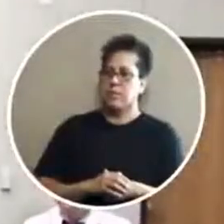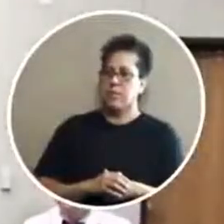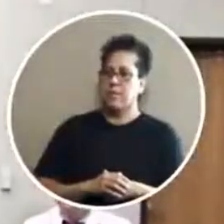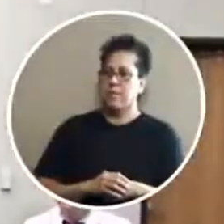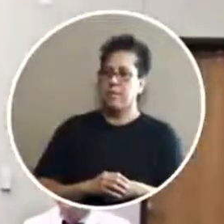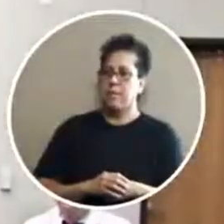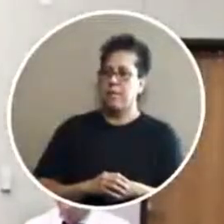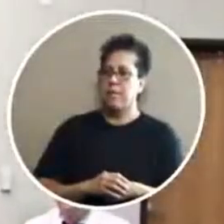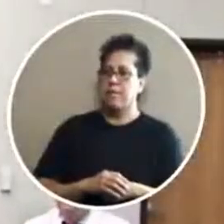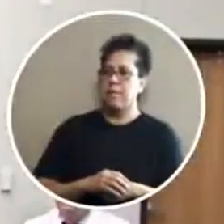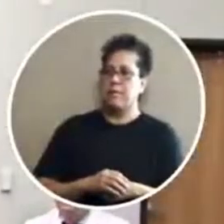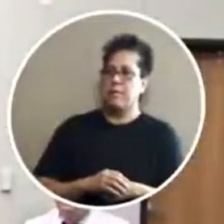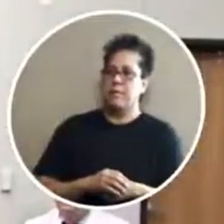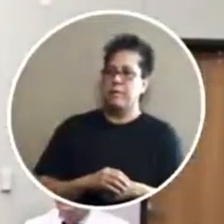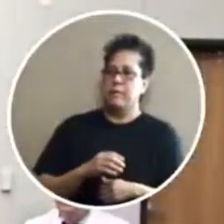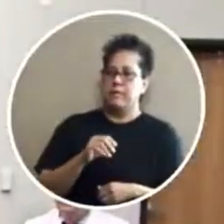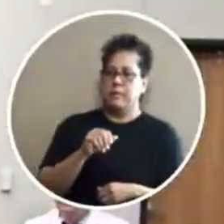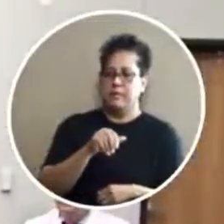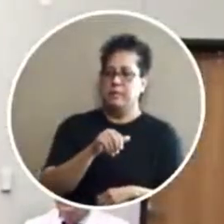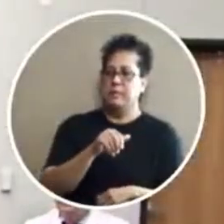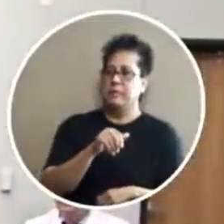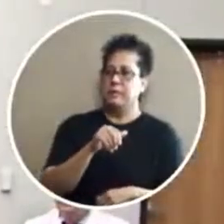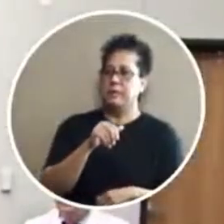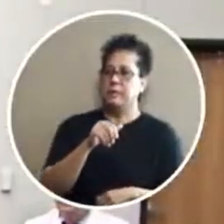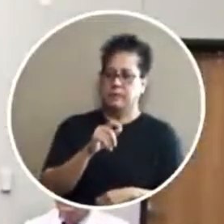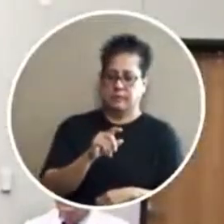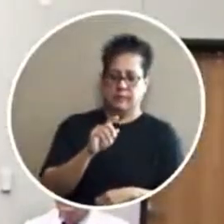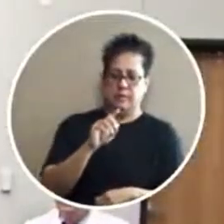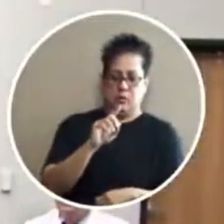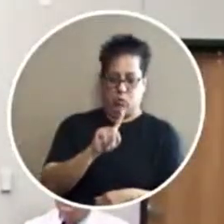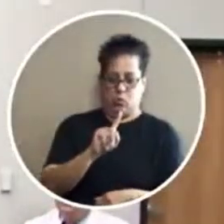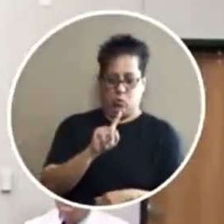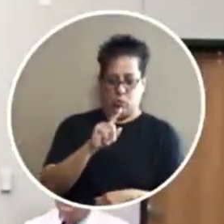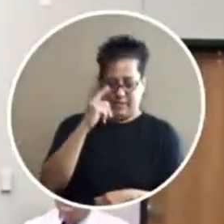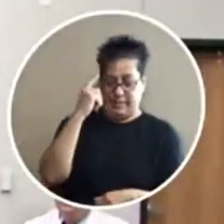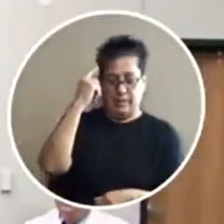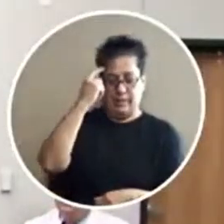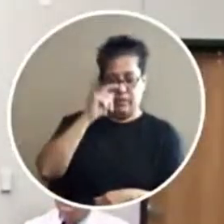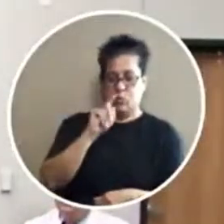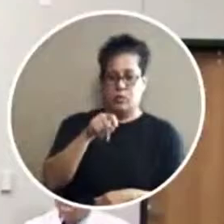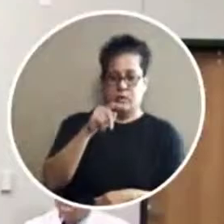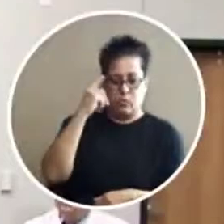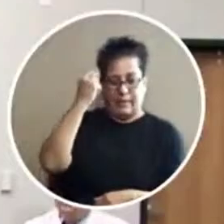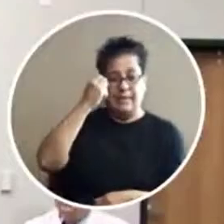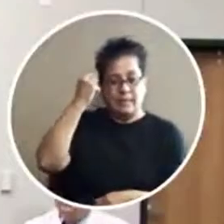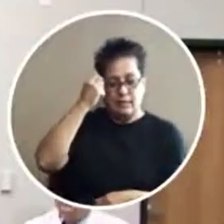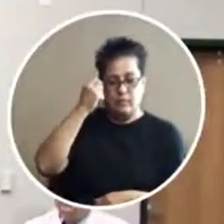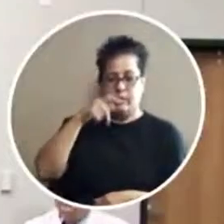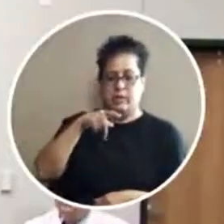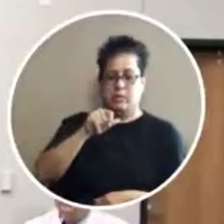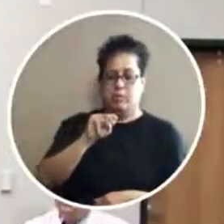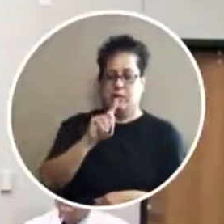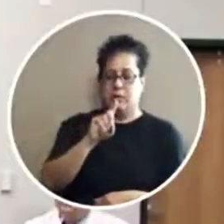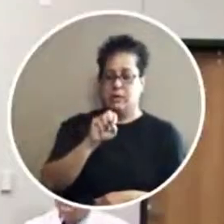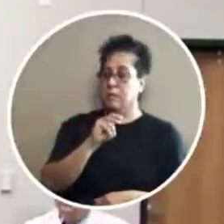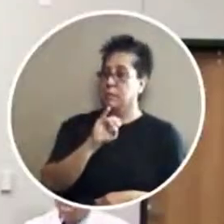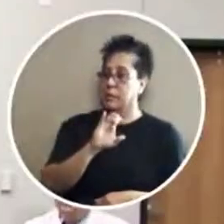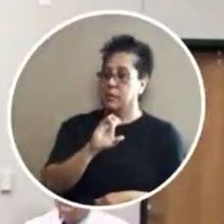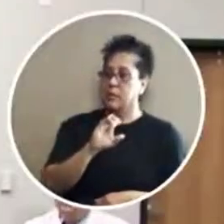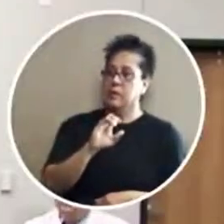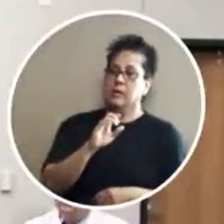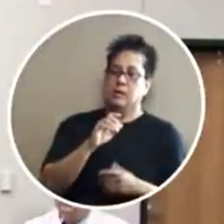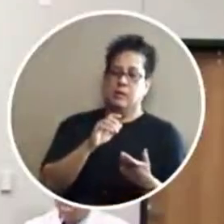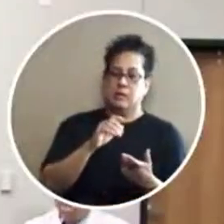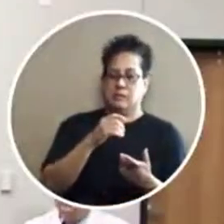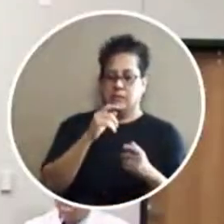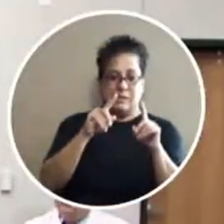Thank you for the opportunity to ask another question. One of the theories out there with respect to the pandemic is there's not an outbreak, there's